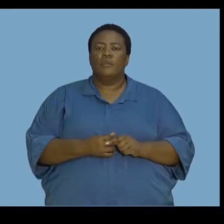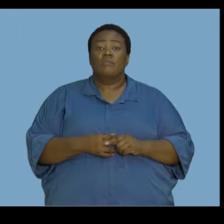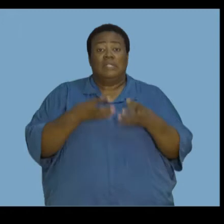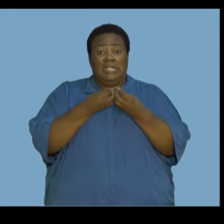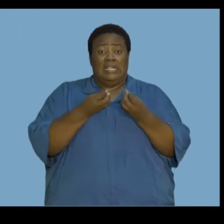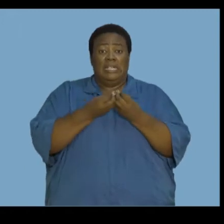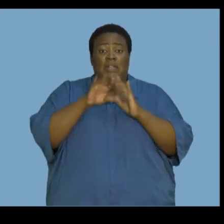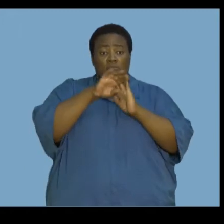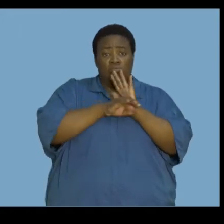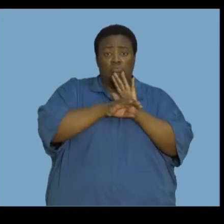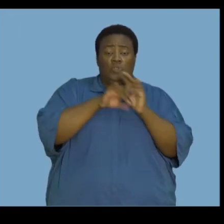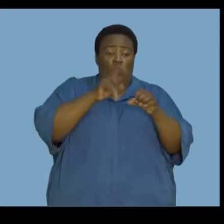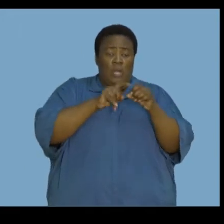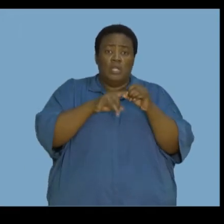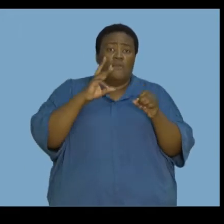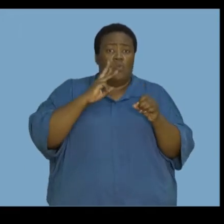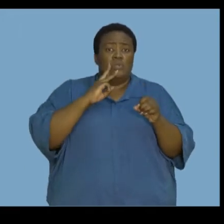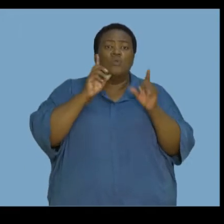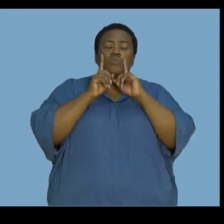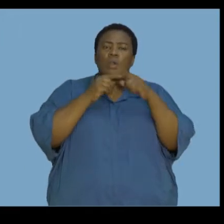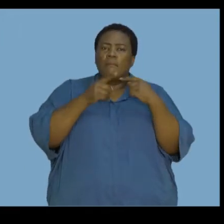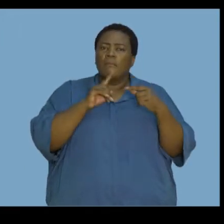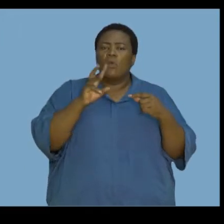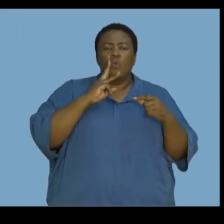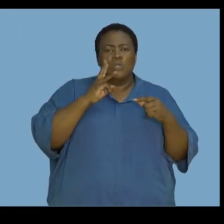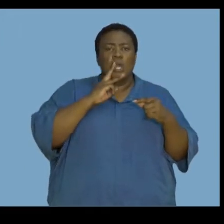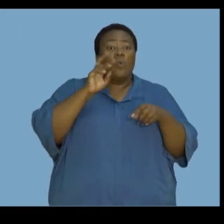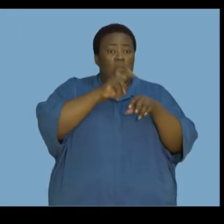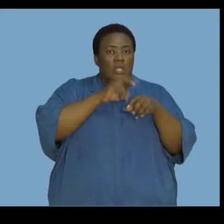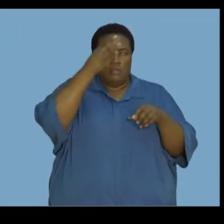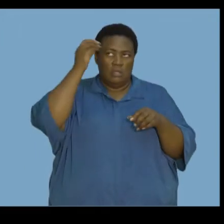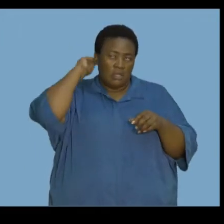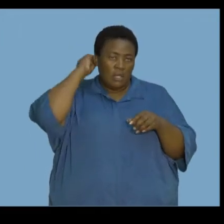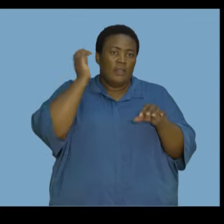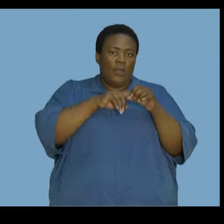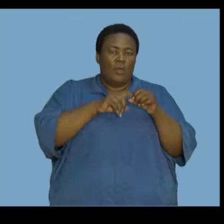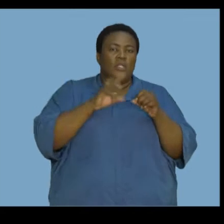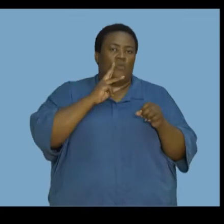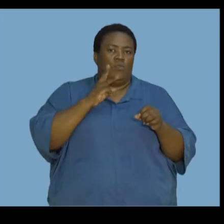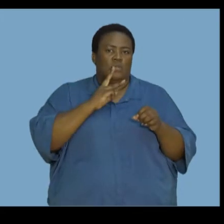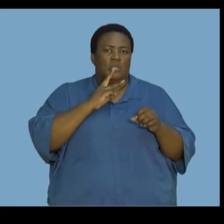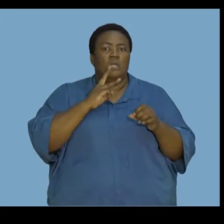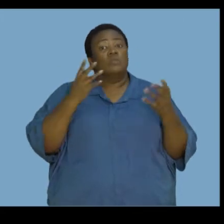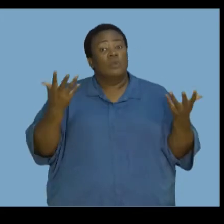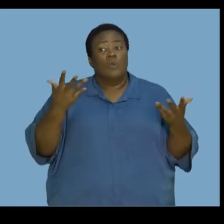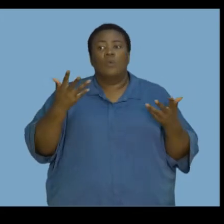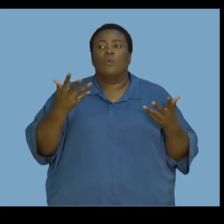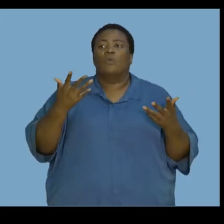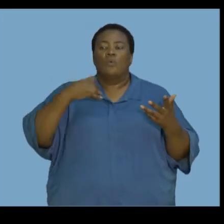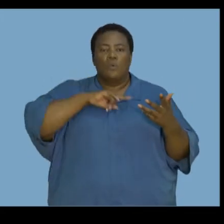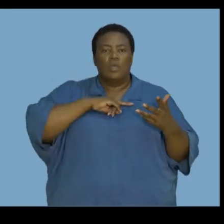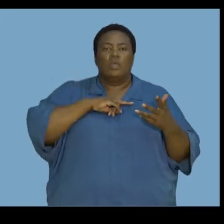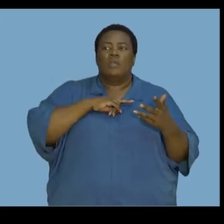Factors that reduce the quality of water. So in terms of when we talk of water, we also need to consider the quality of